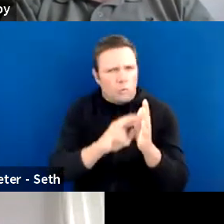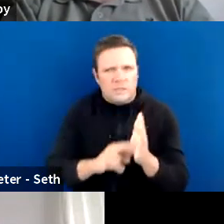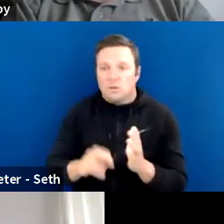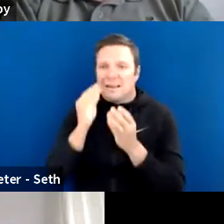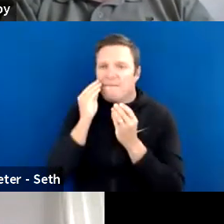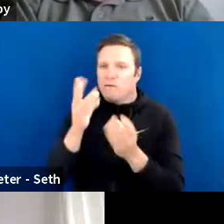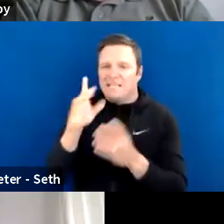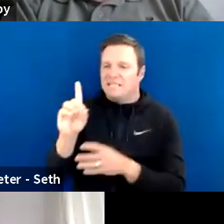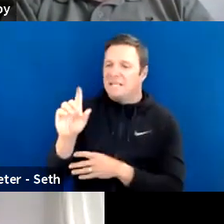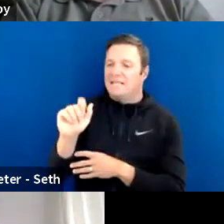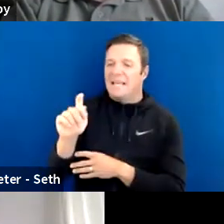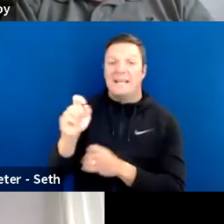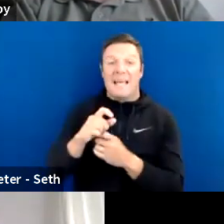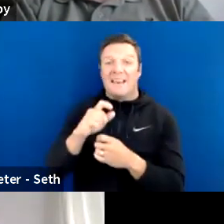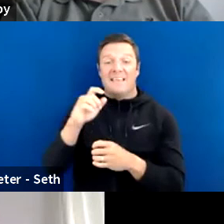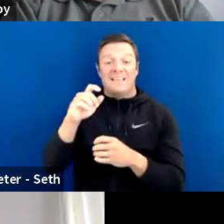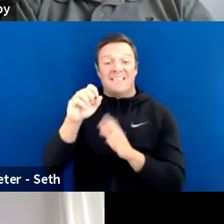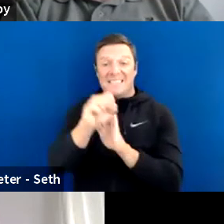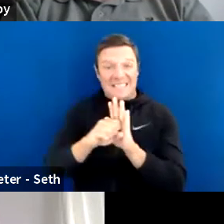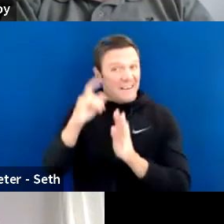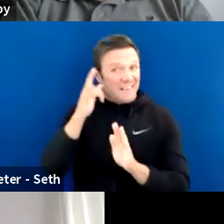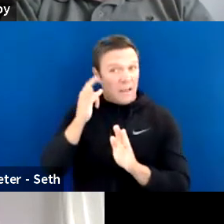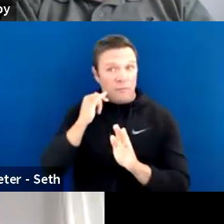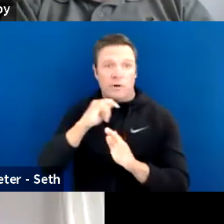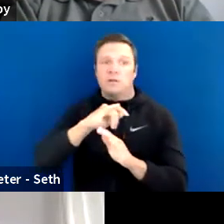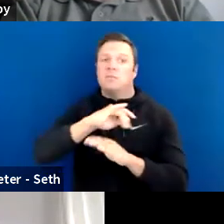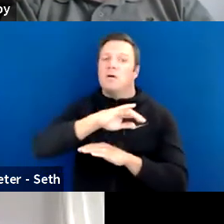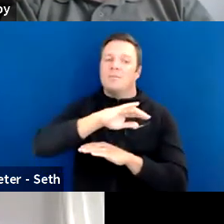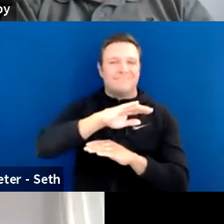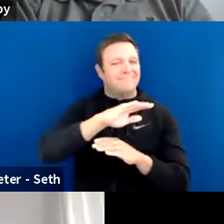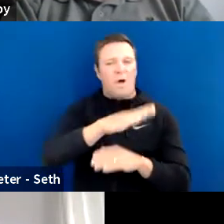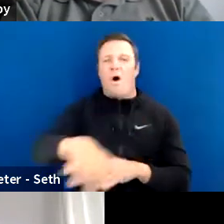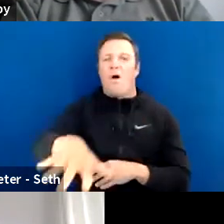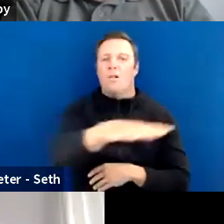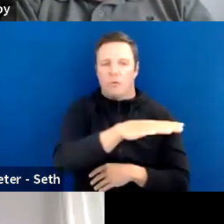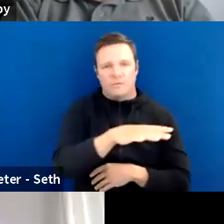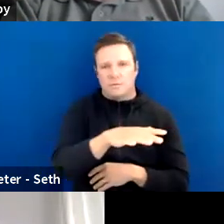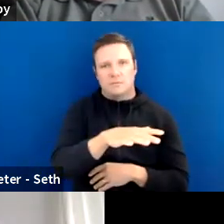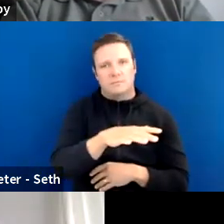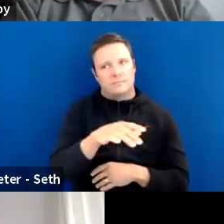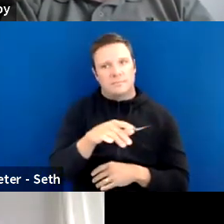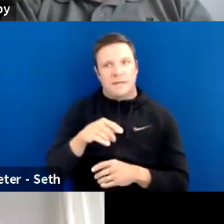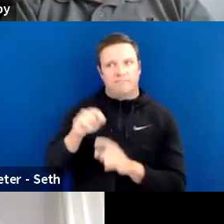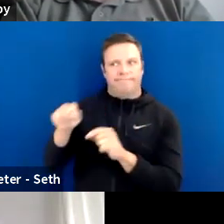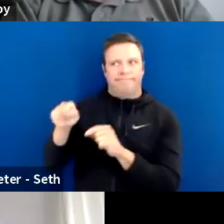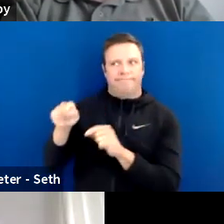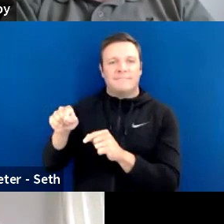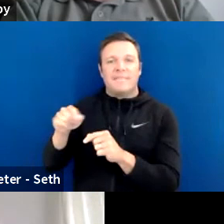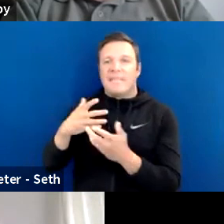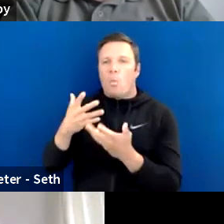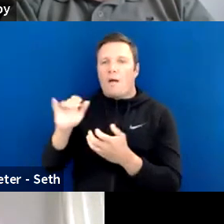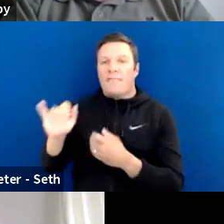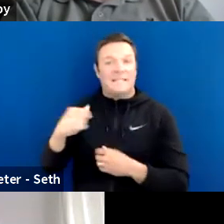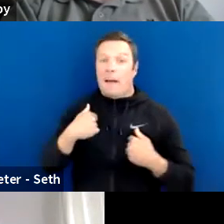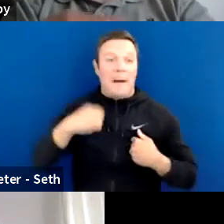recognized throughout the state of California. So what you're getting is not just my opinion or my practice or any